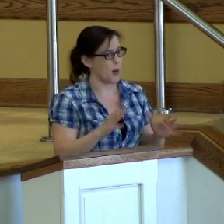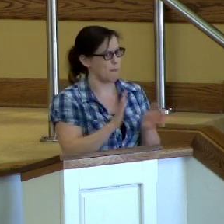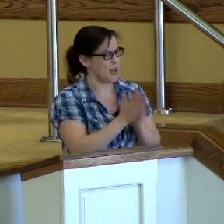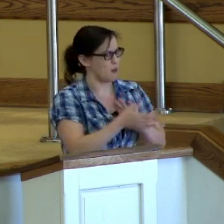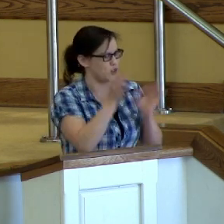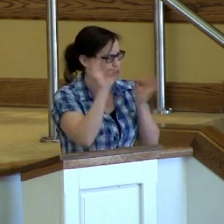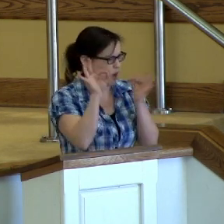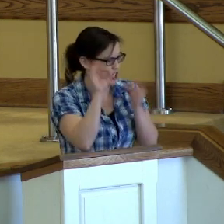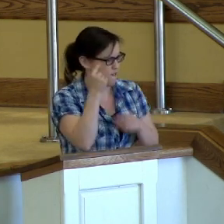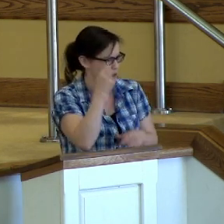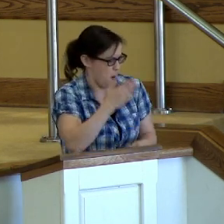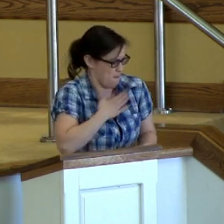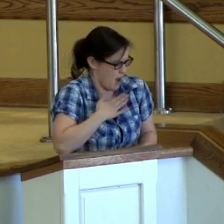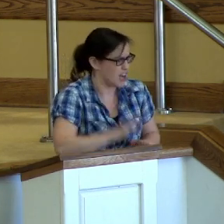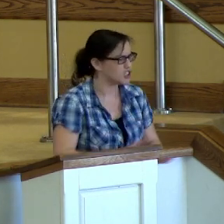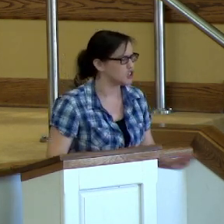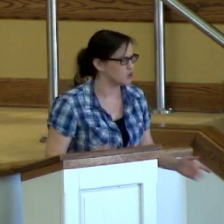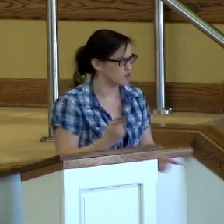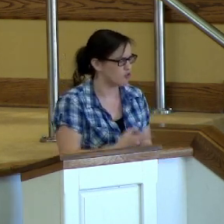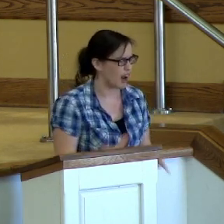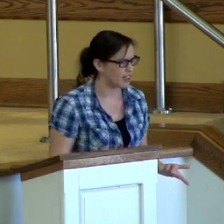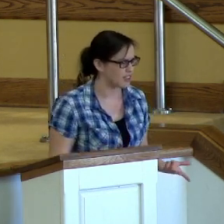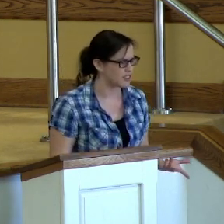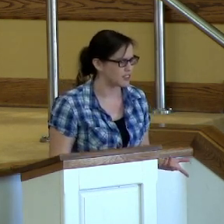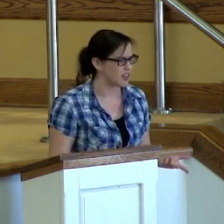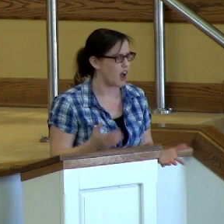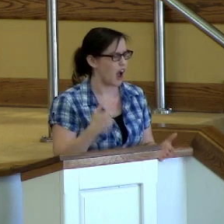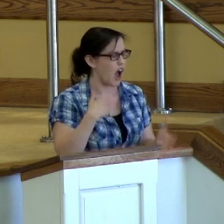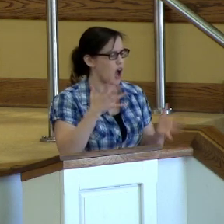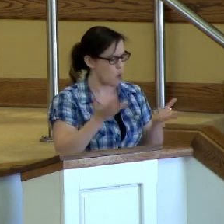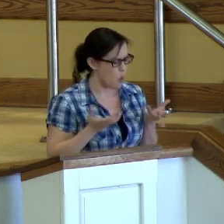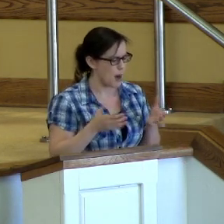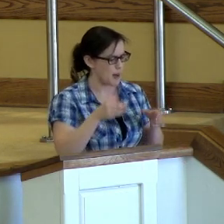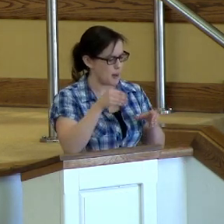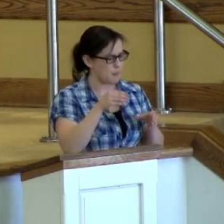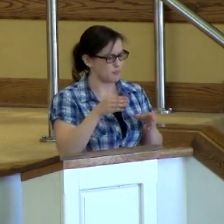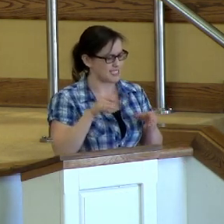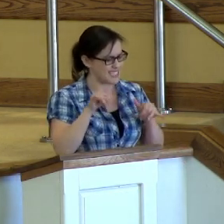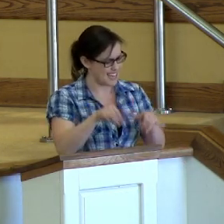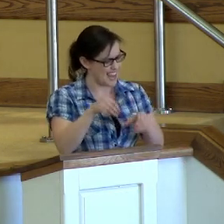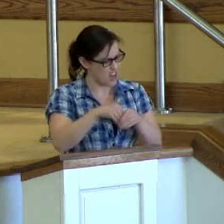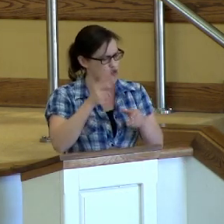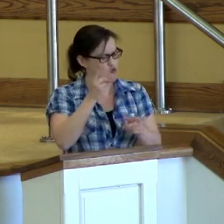way and be in the wrong way. I want to be in the right way. And